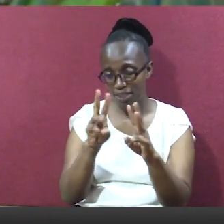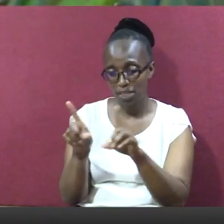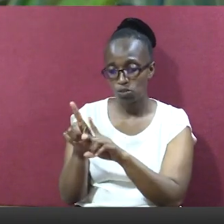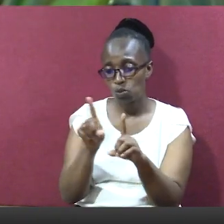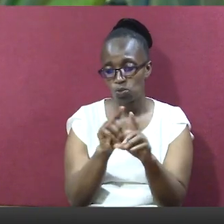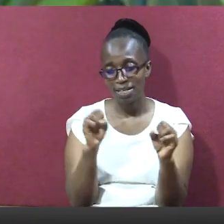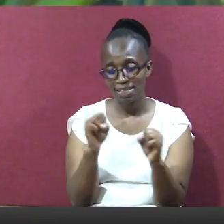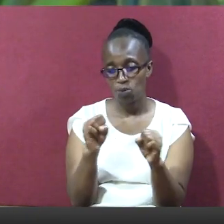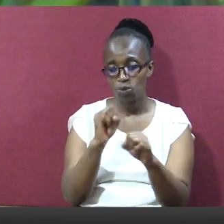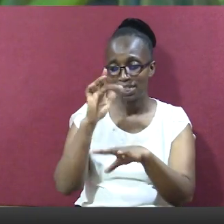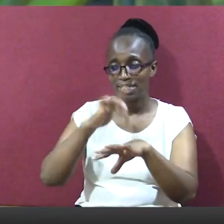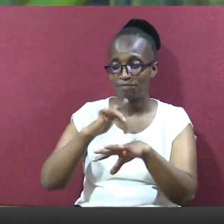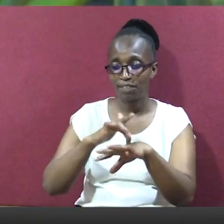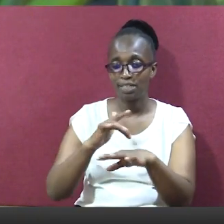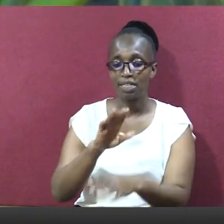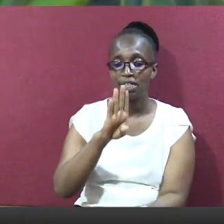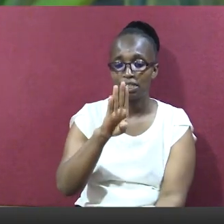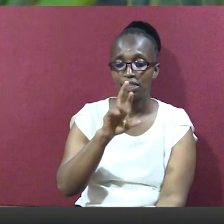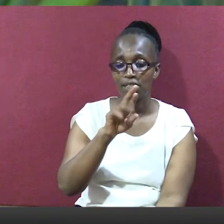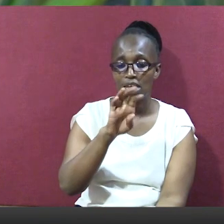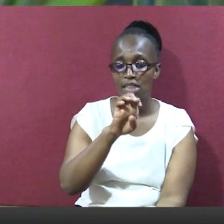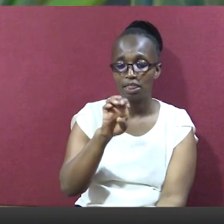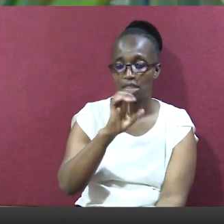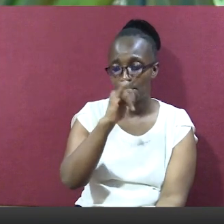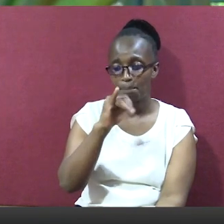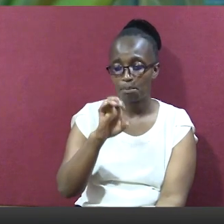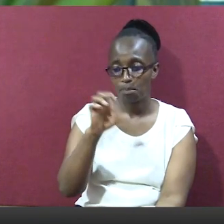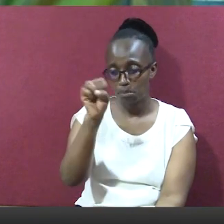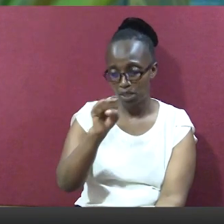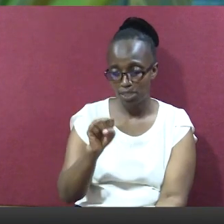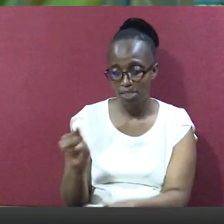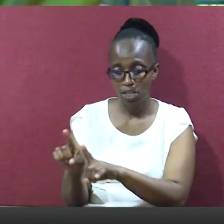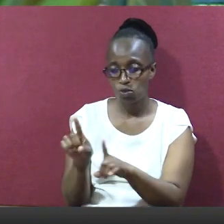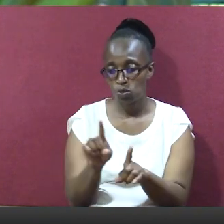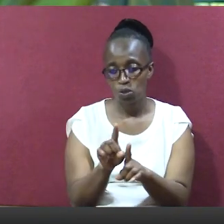like microclimate creation and also the cooling effect,